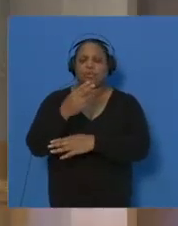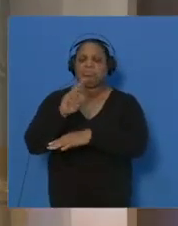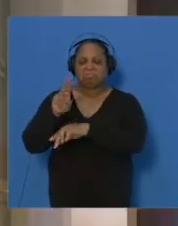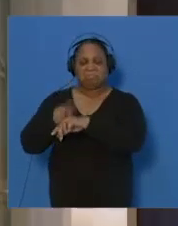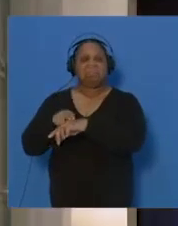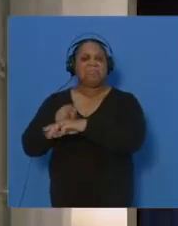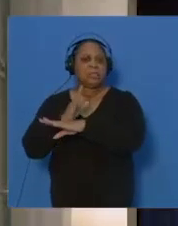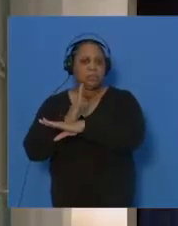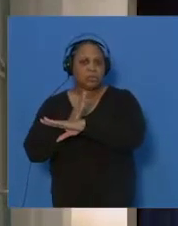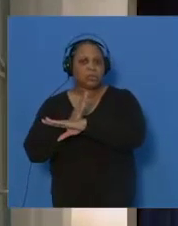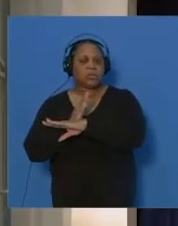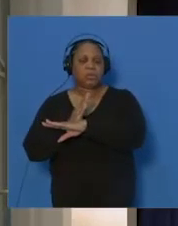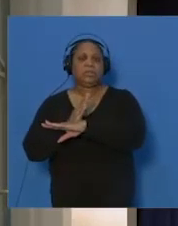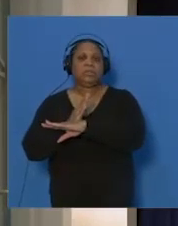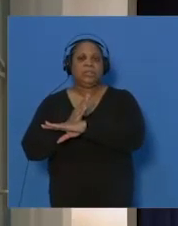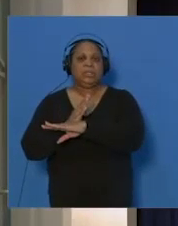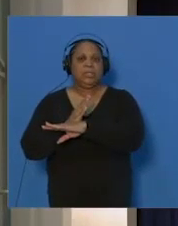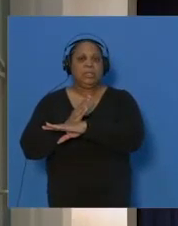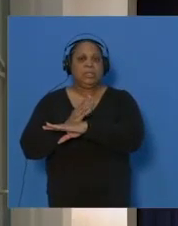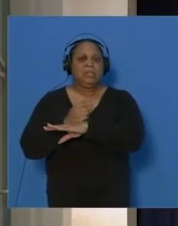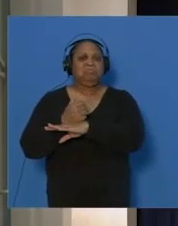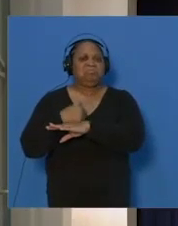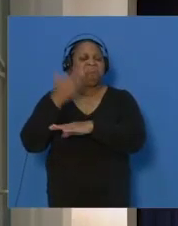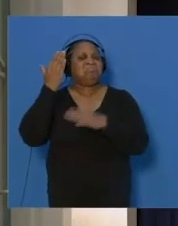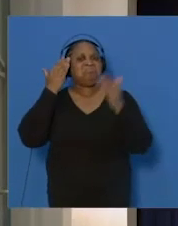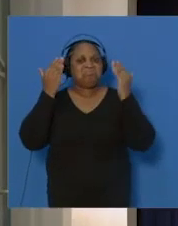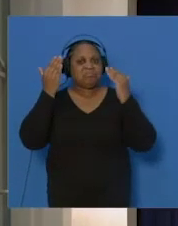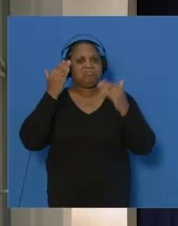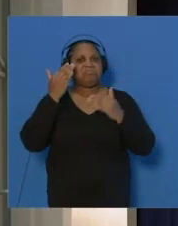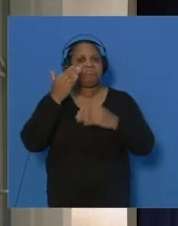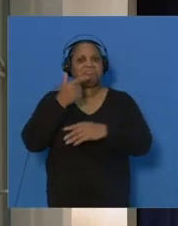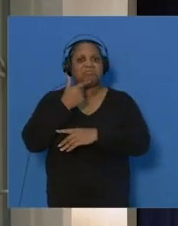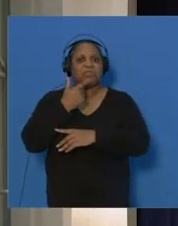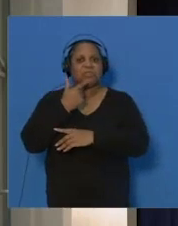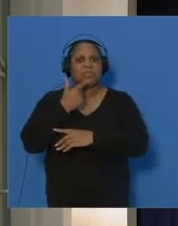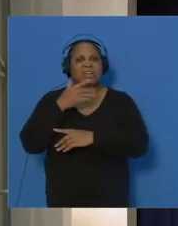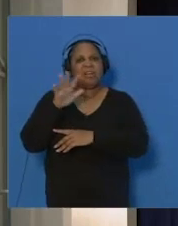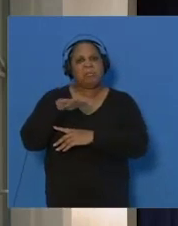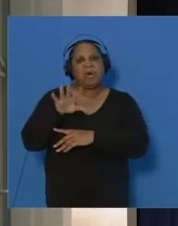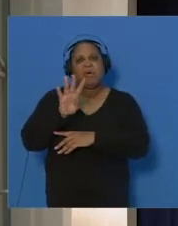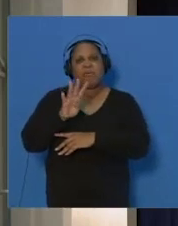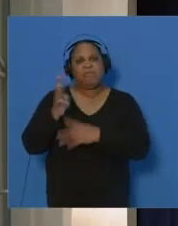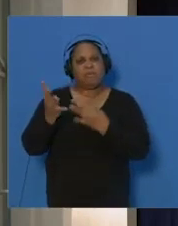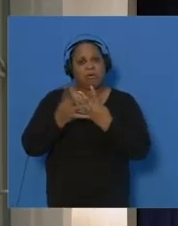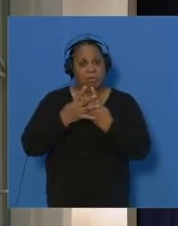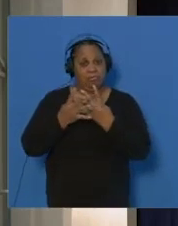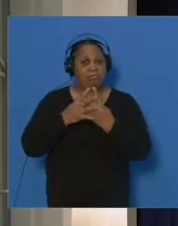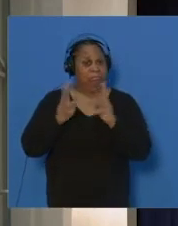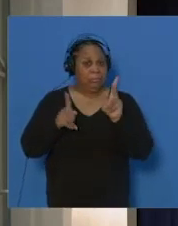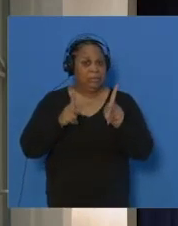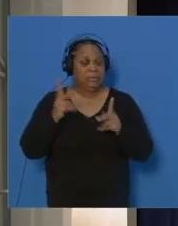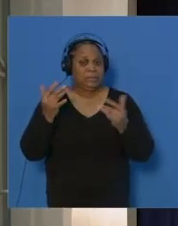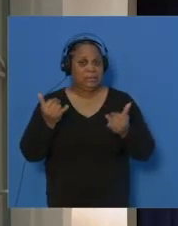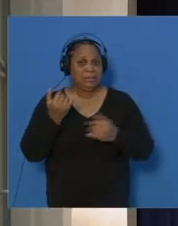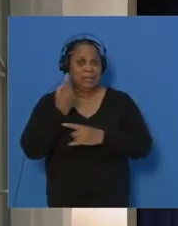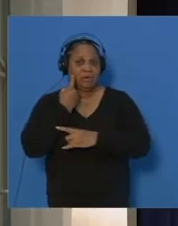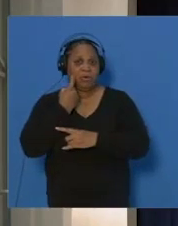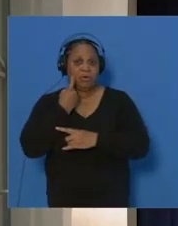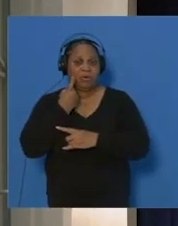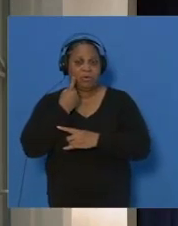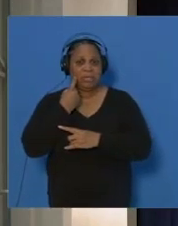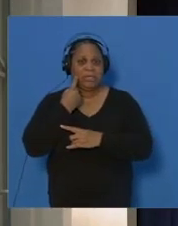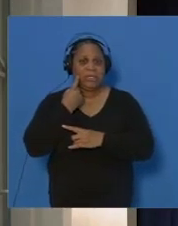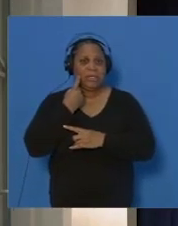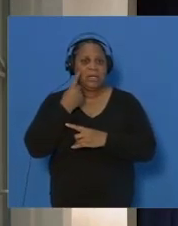Security, I've been told you got about 4 inmates that are presently at the prison